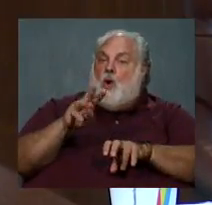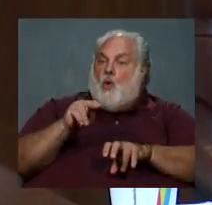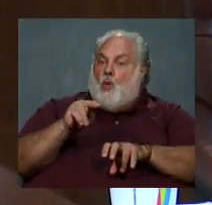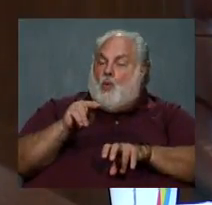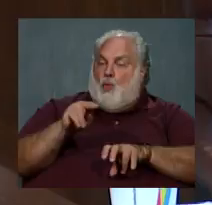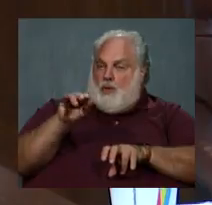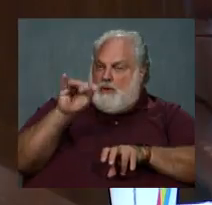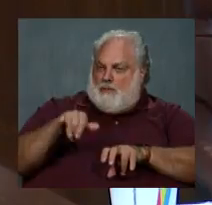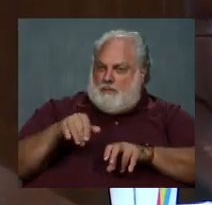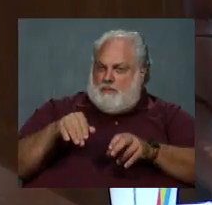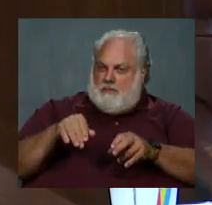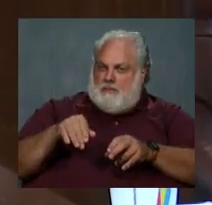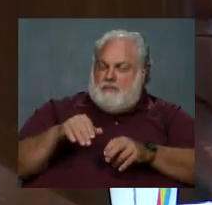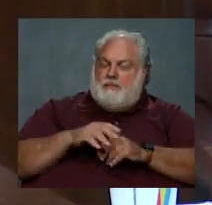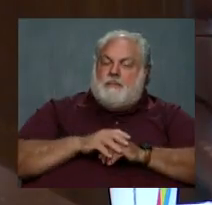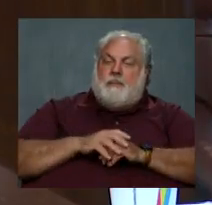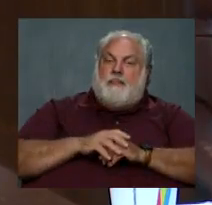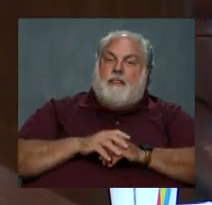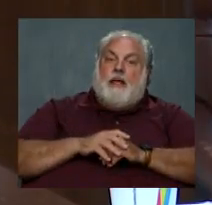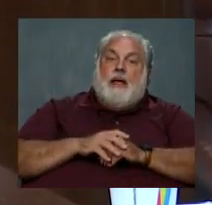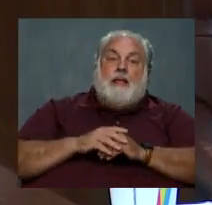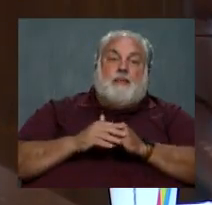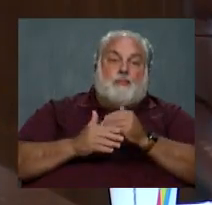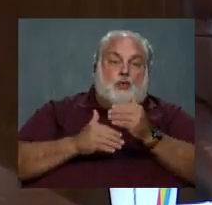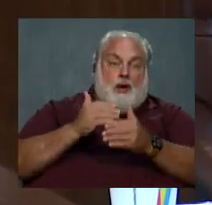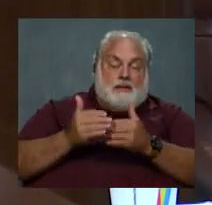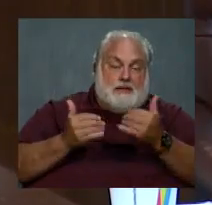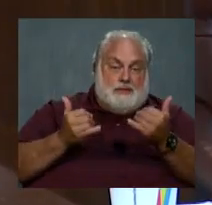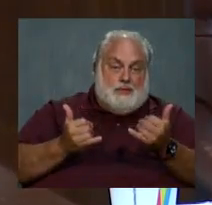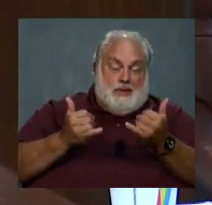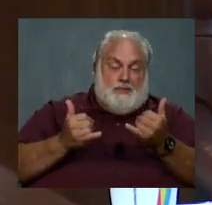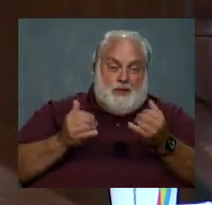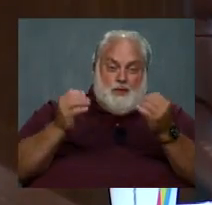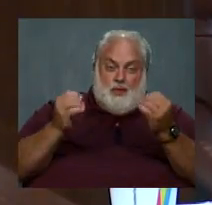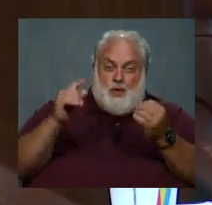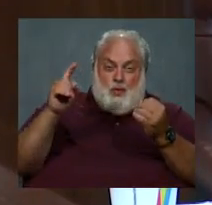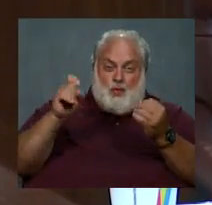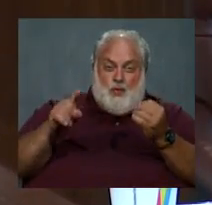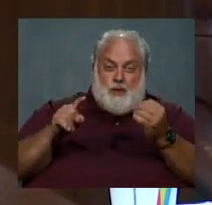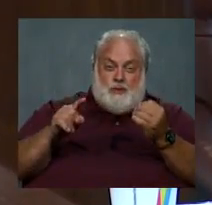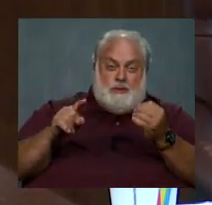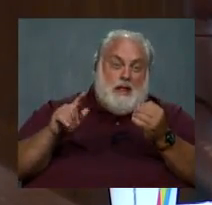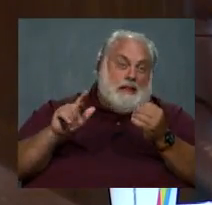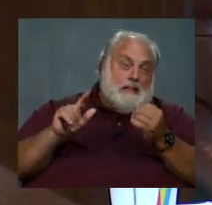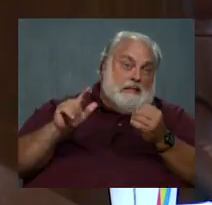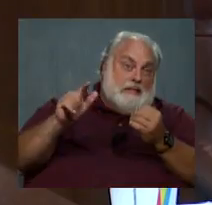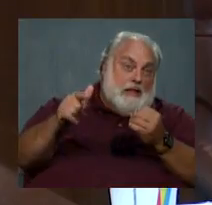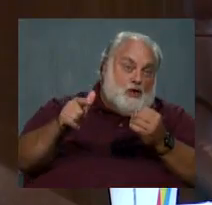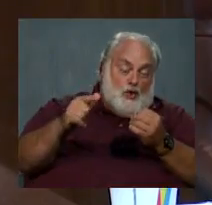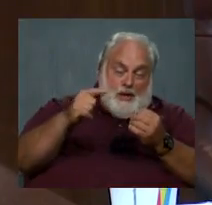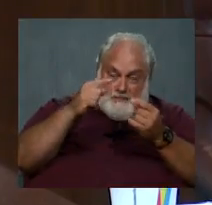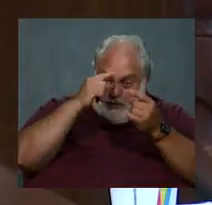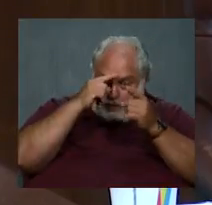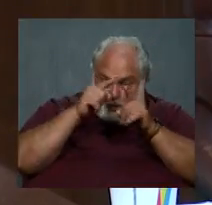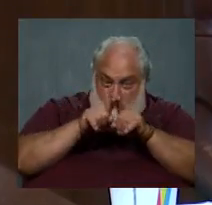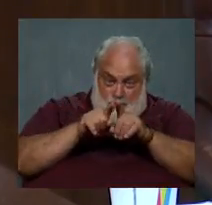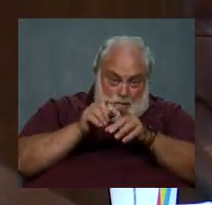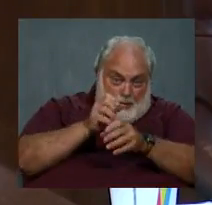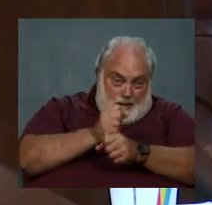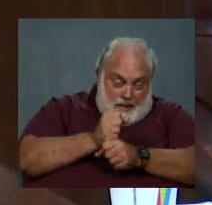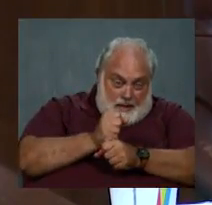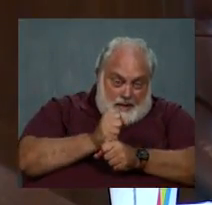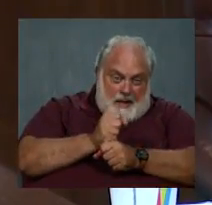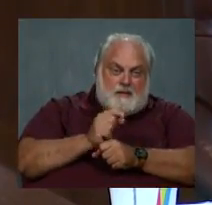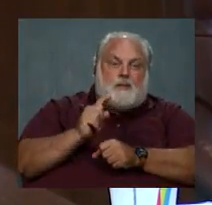reasons. And the way things are going today, there's no question that someone can come and say, if you just have an agreement to get it,